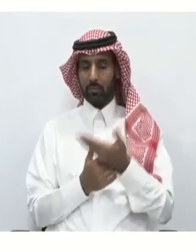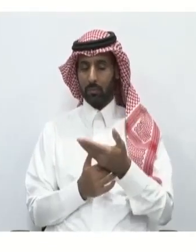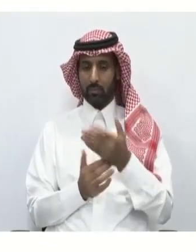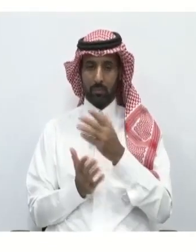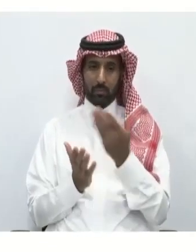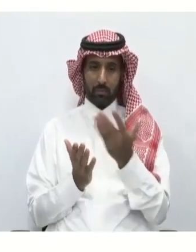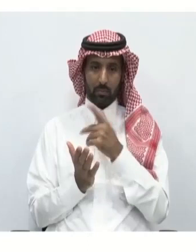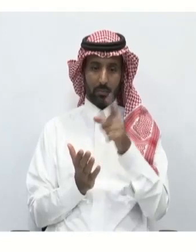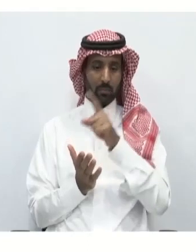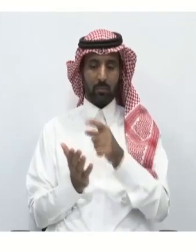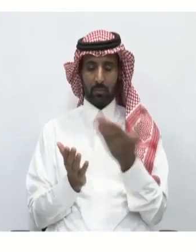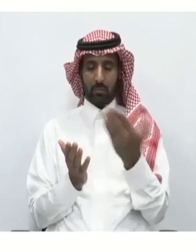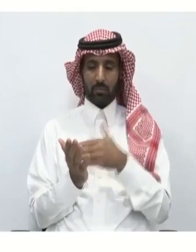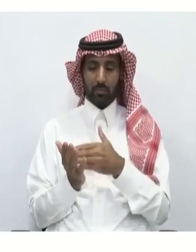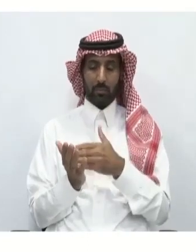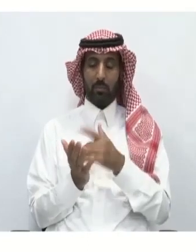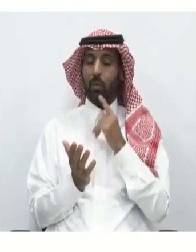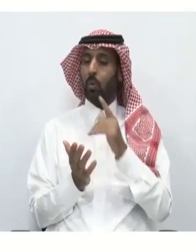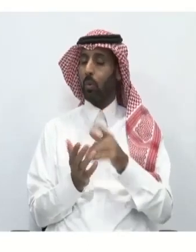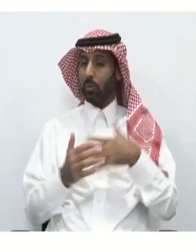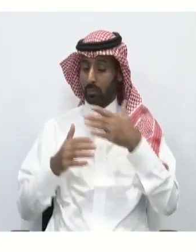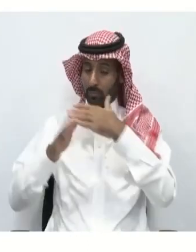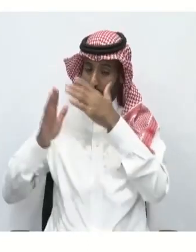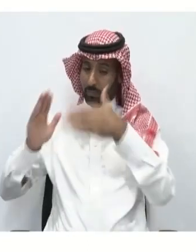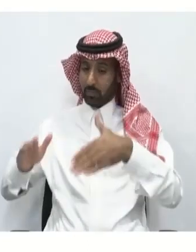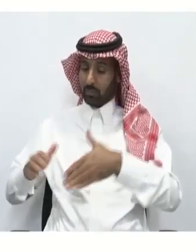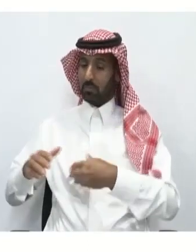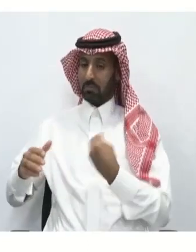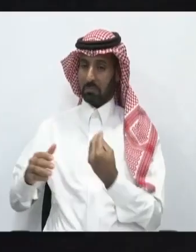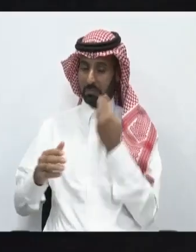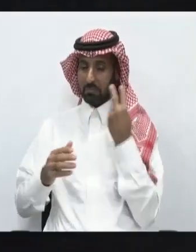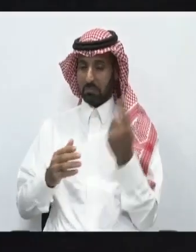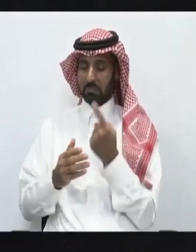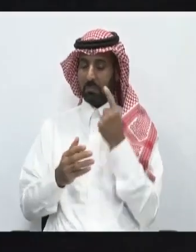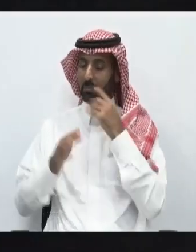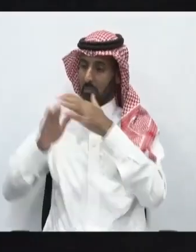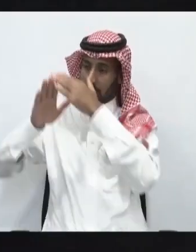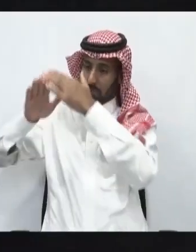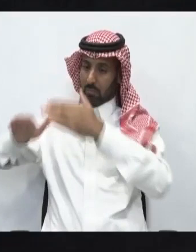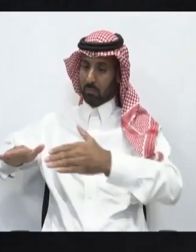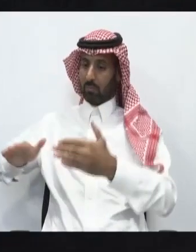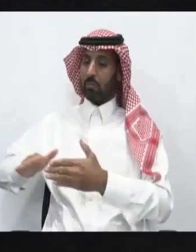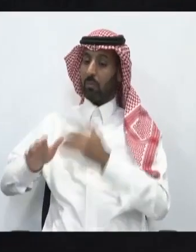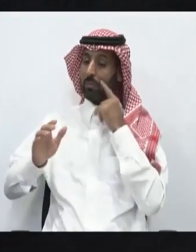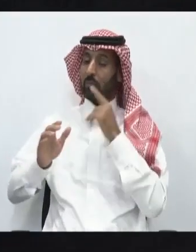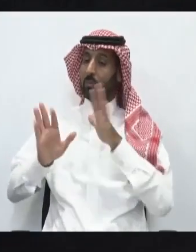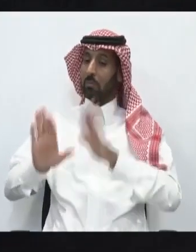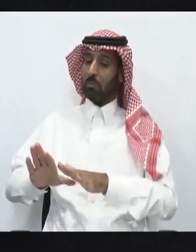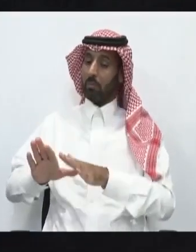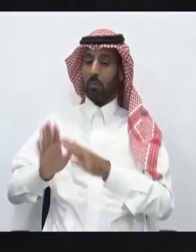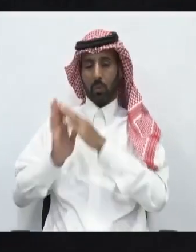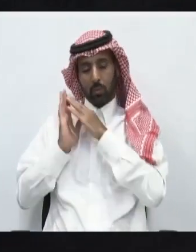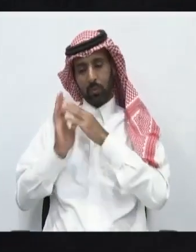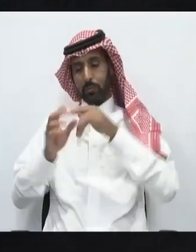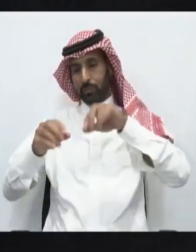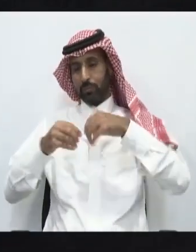Bay Camps, St. John, U.S. Virgin Islands. Do you know what's the meaning of the word camp? Do you know the meaning of the word camp?